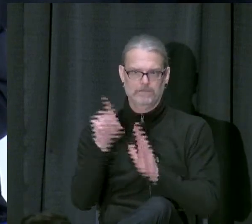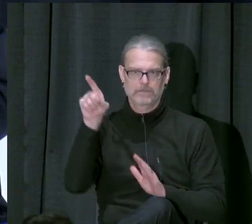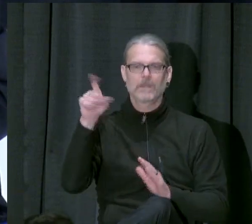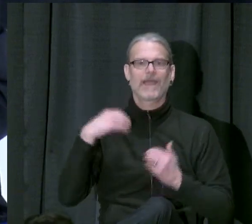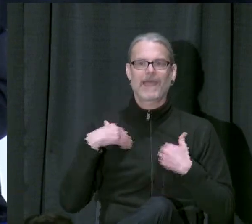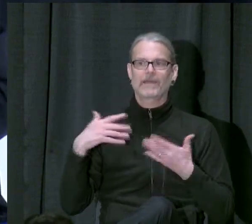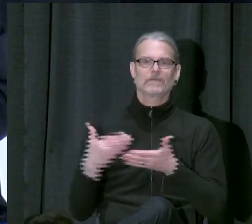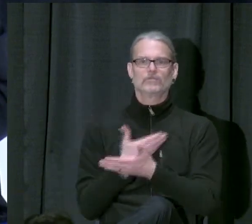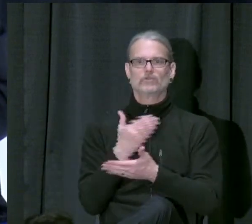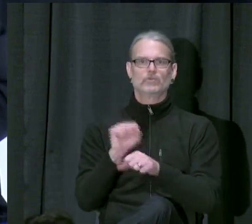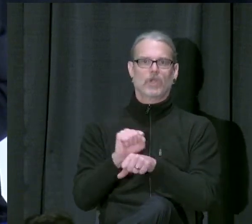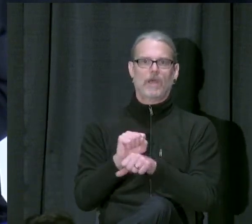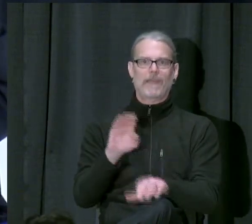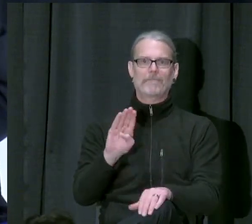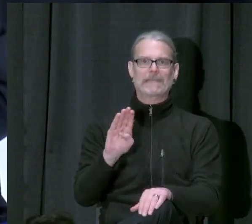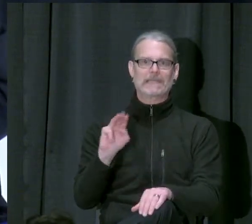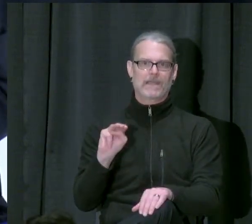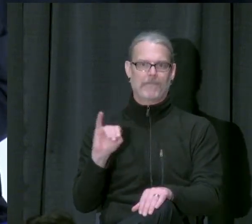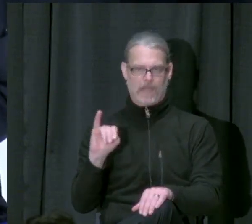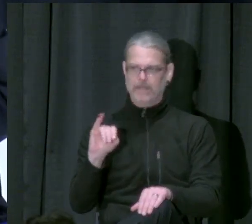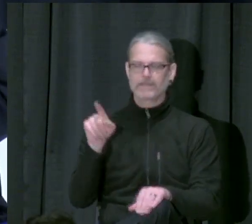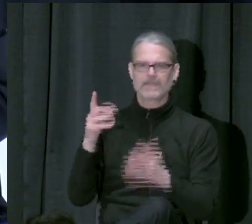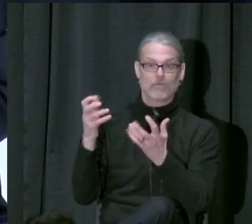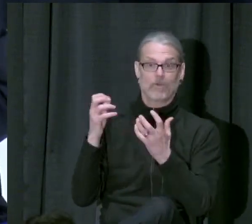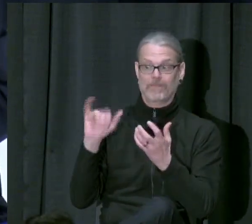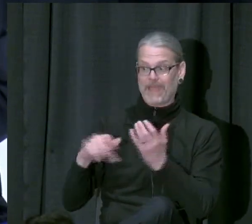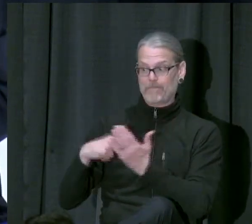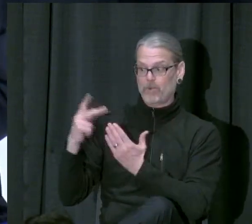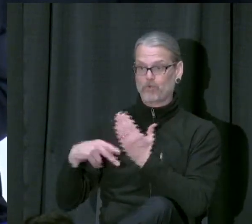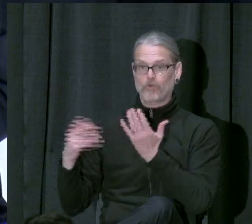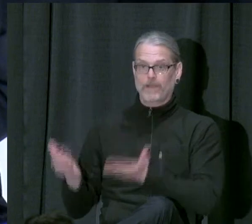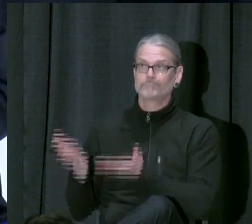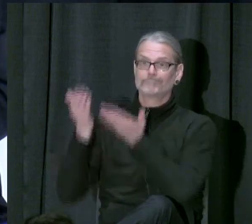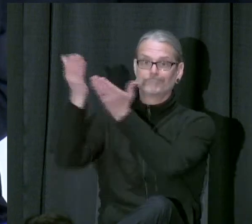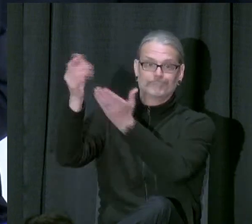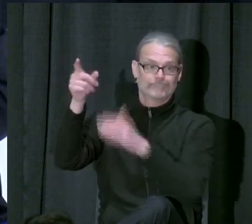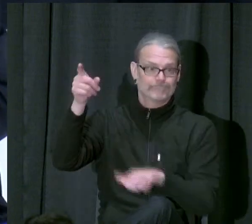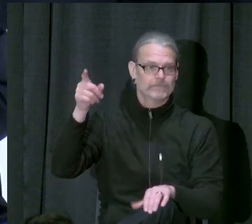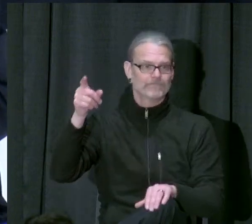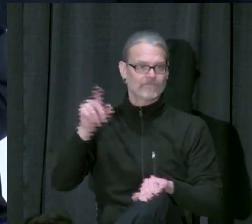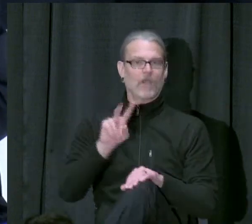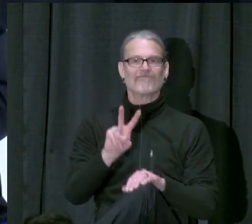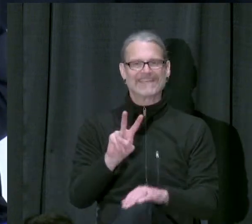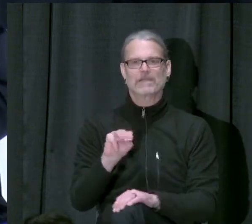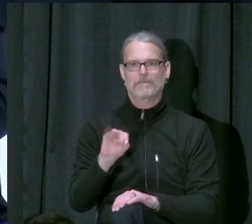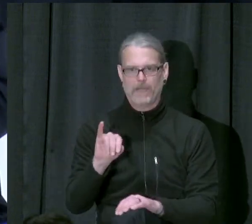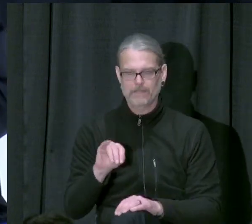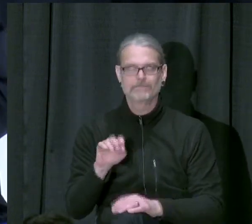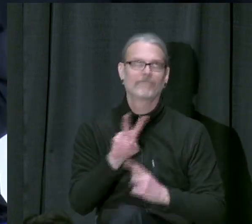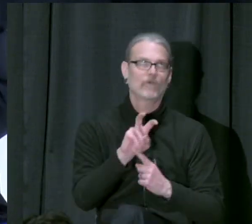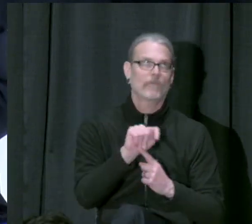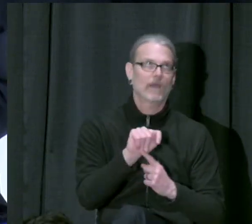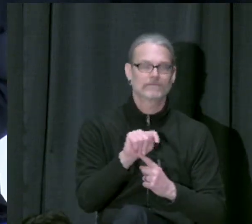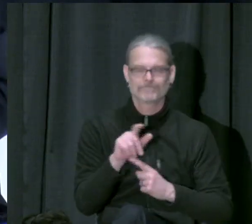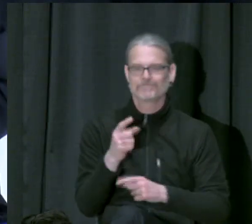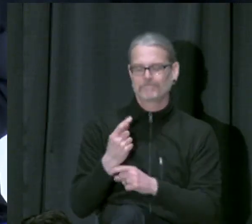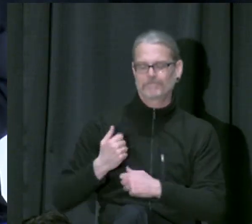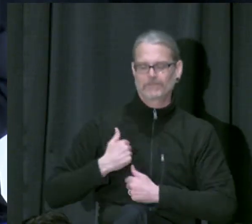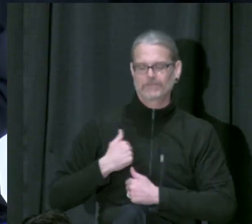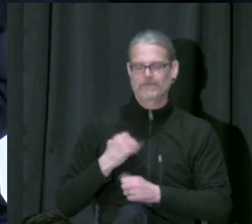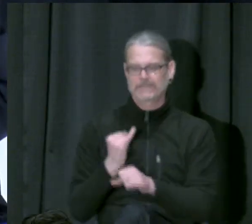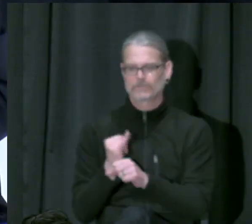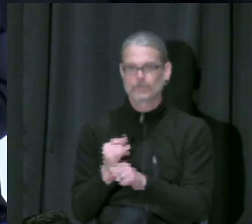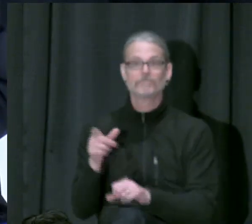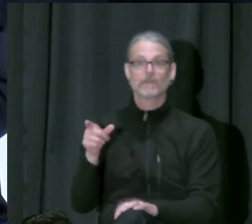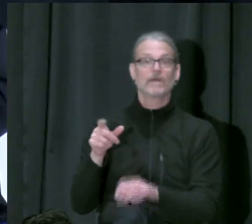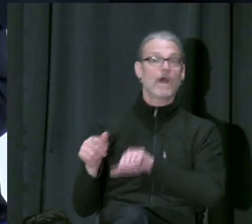at VMI, and he wanted to bring the program with him, so we were able to pull that together and got that started for him. Another new school is